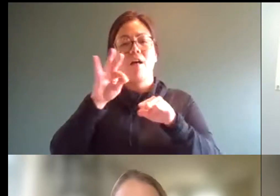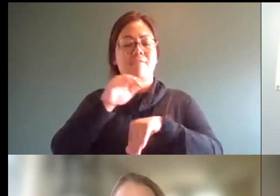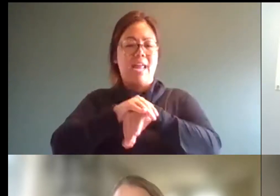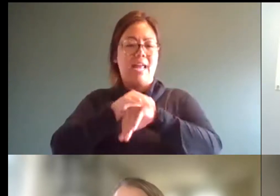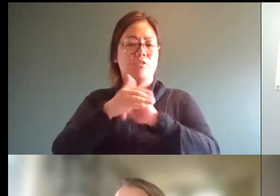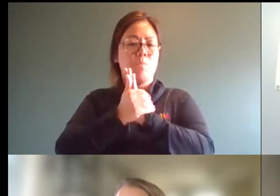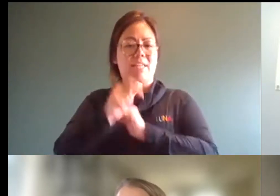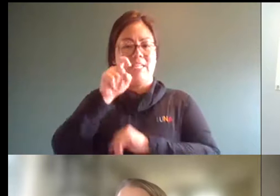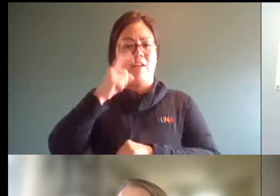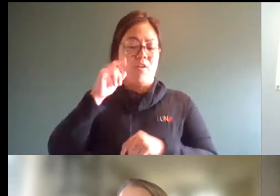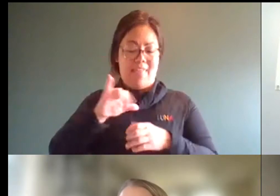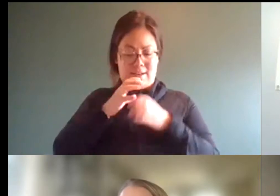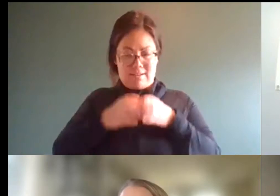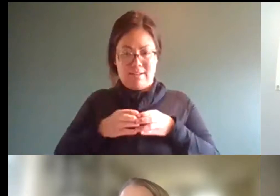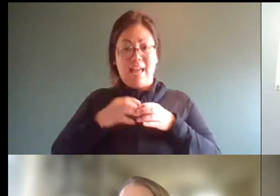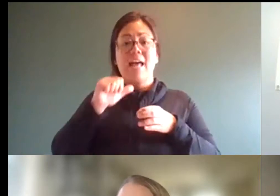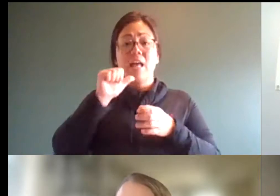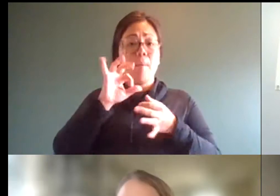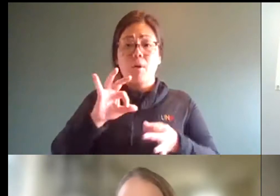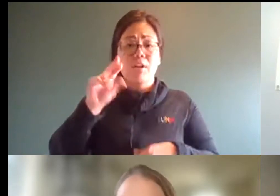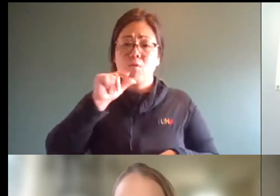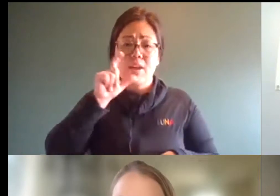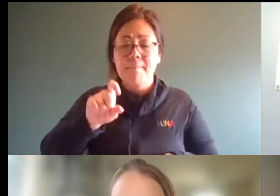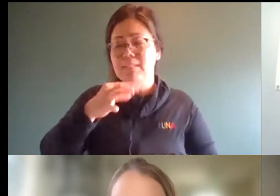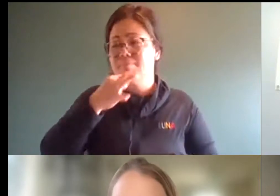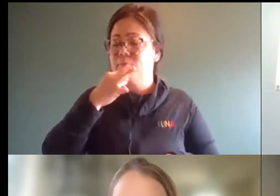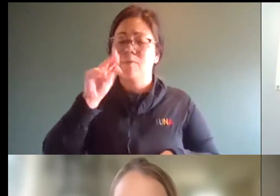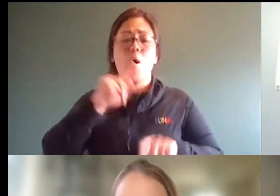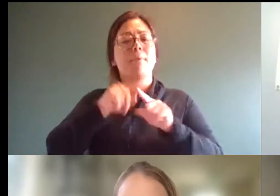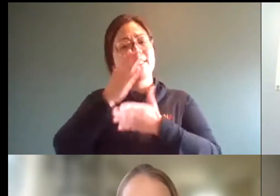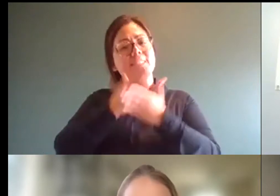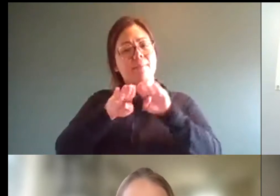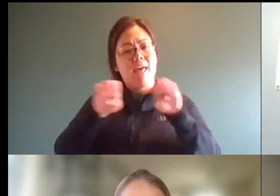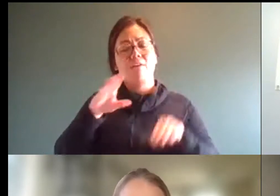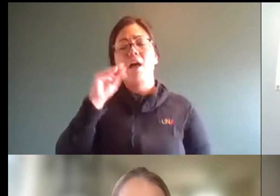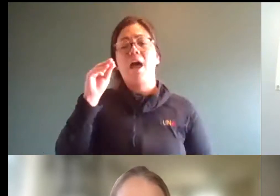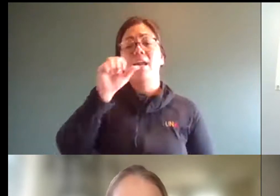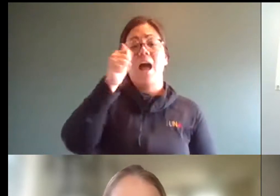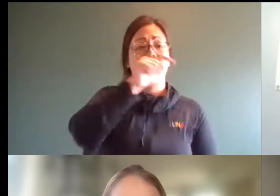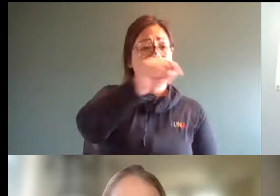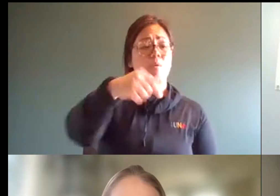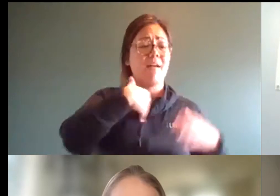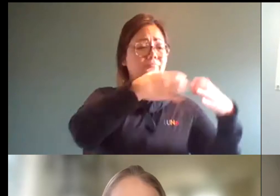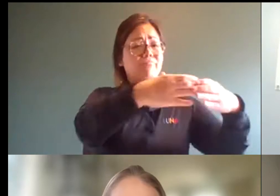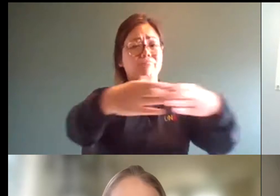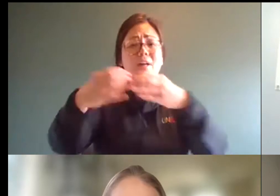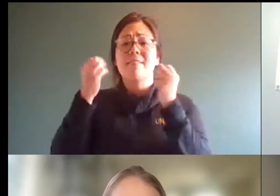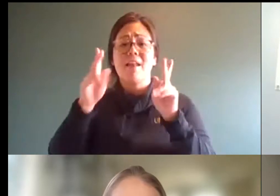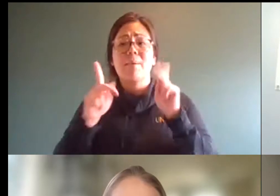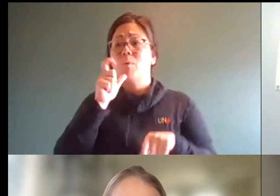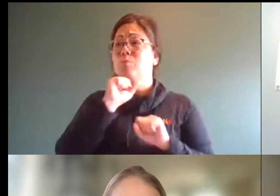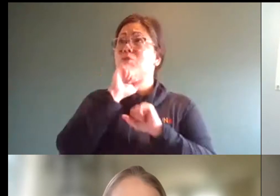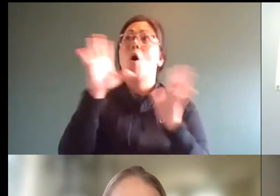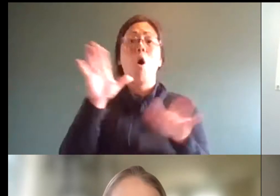is needed. It's not perfect, but some level of English proficiency is needed. In the other accounts, we have many folks that don't speak English at